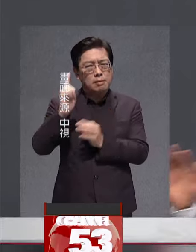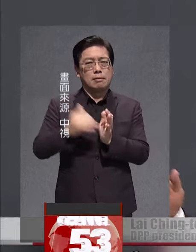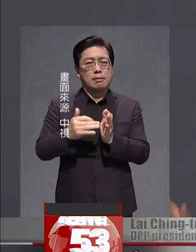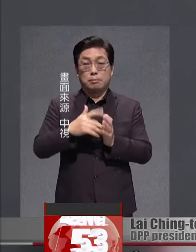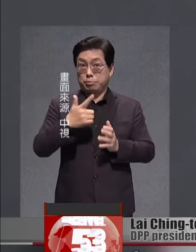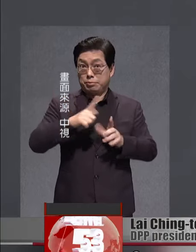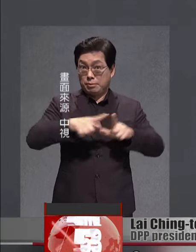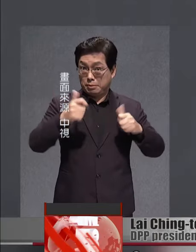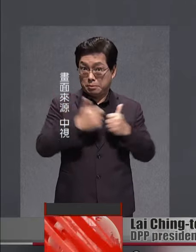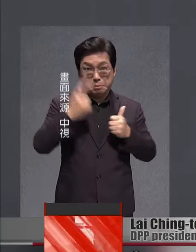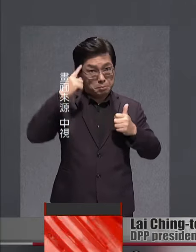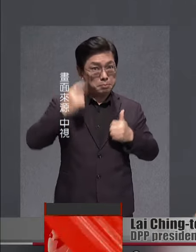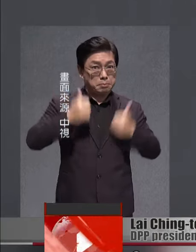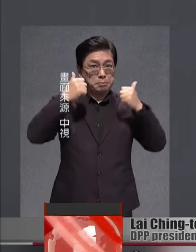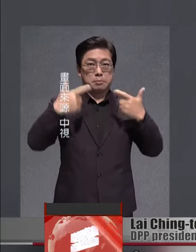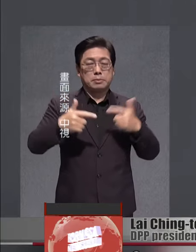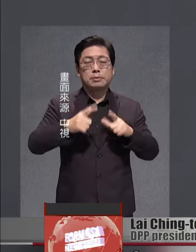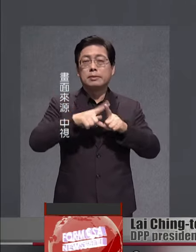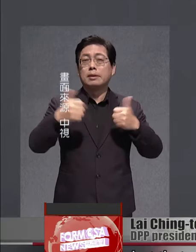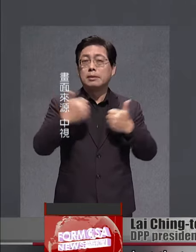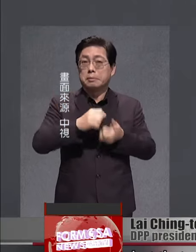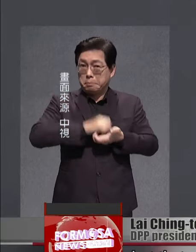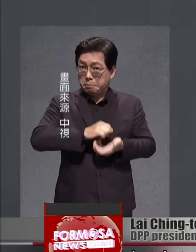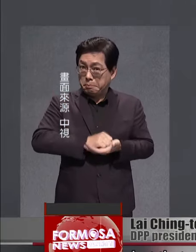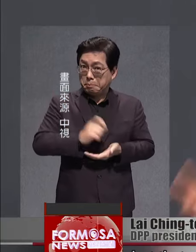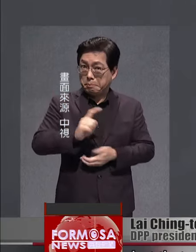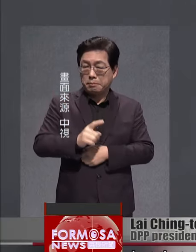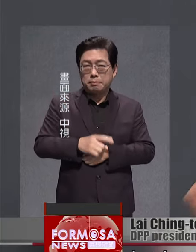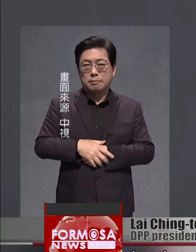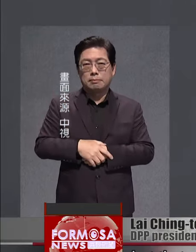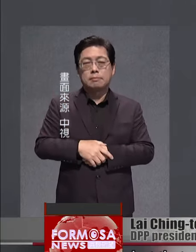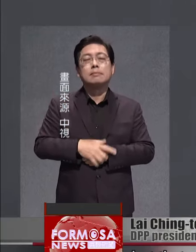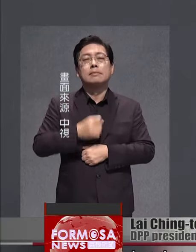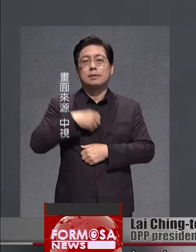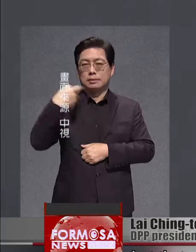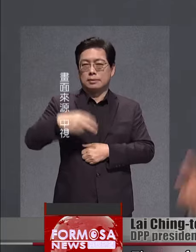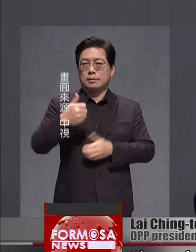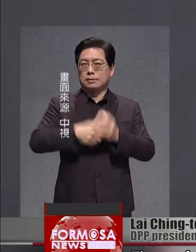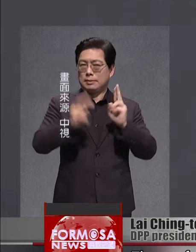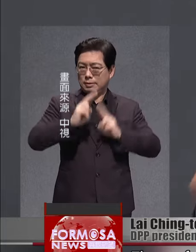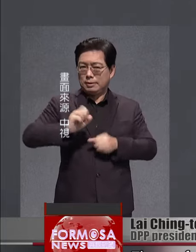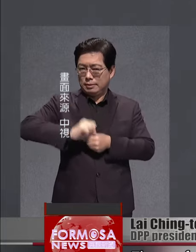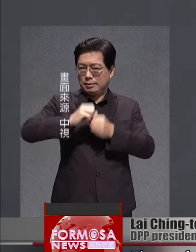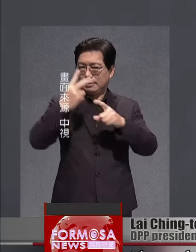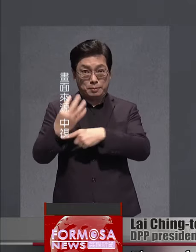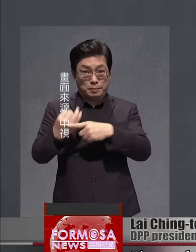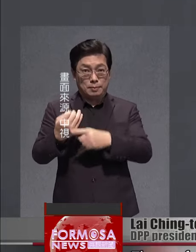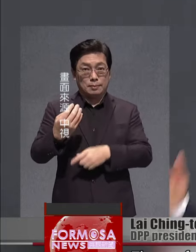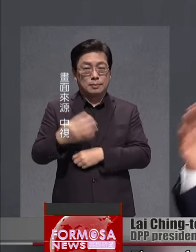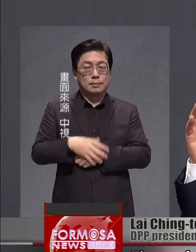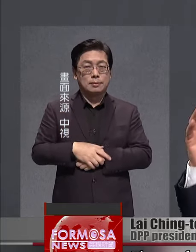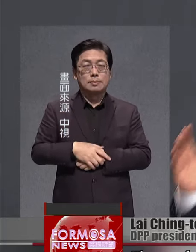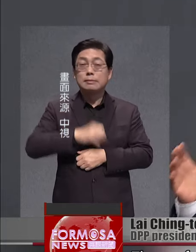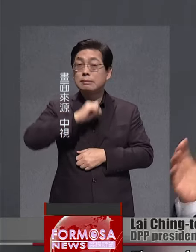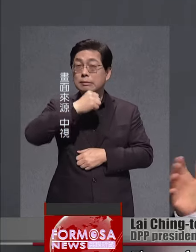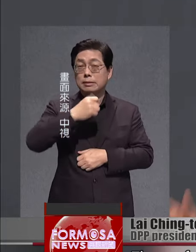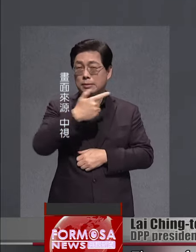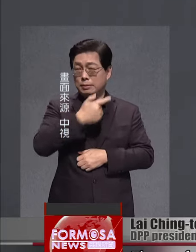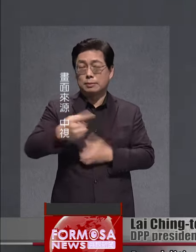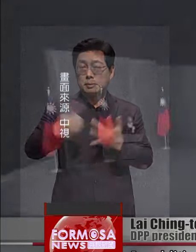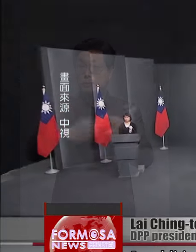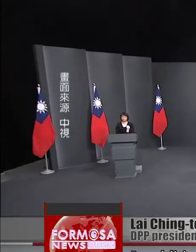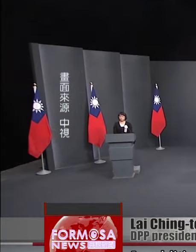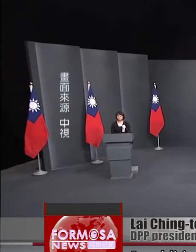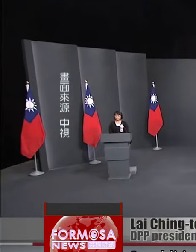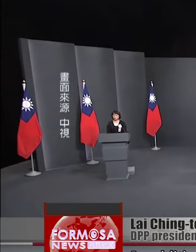2050. Some countries did make such a proposal, but that was not the consensus of the conference. The conference consensus was to triple